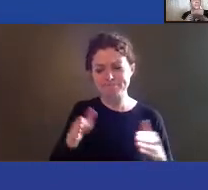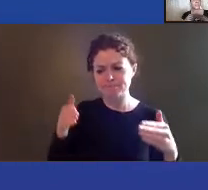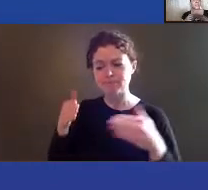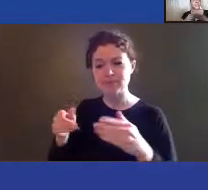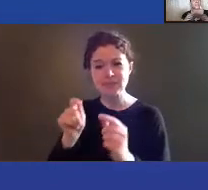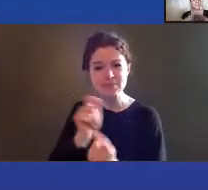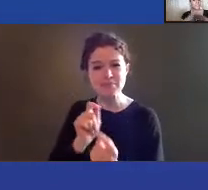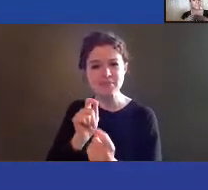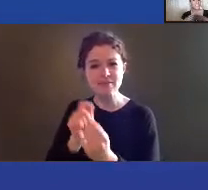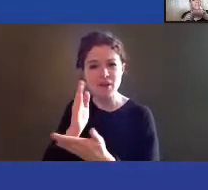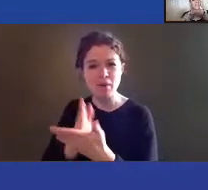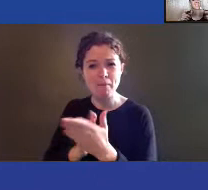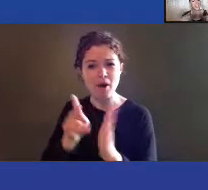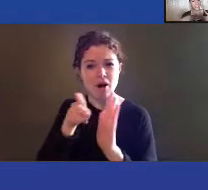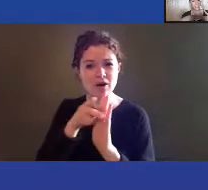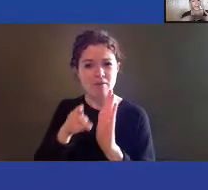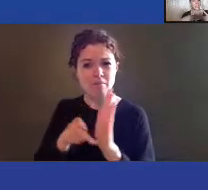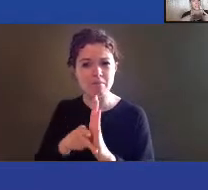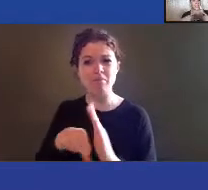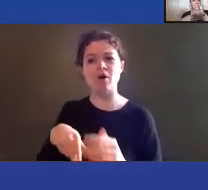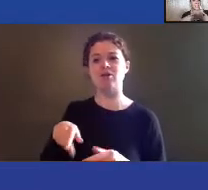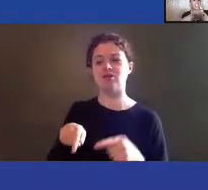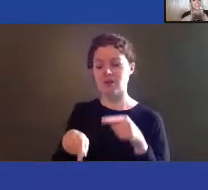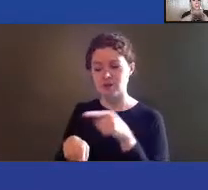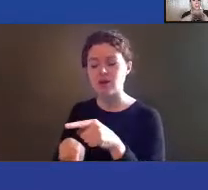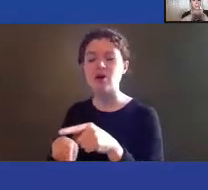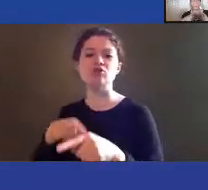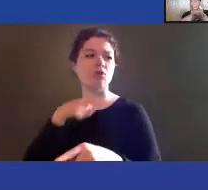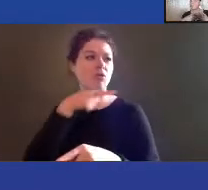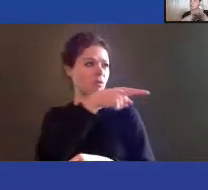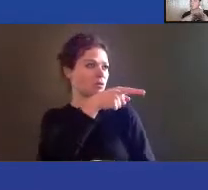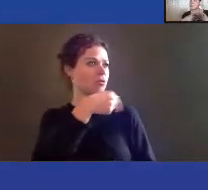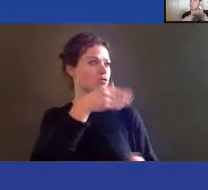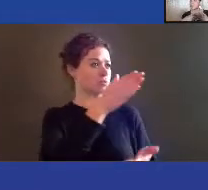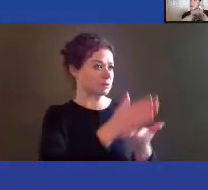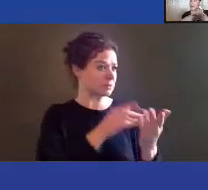that people in different fields can center their advocacy together.